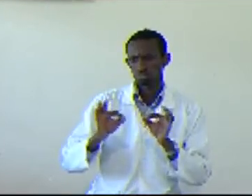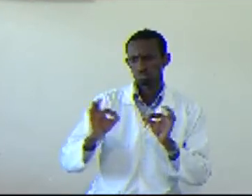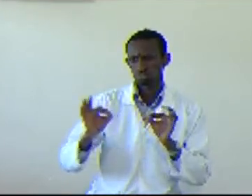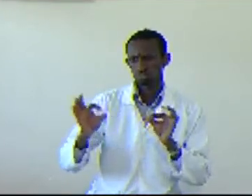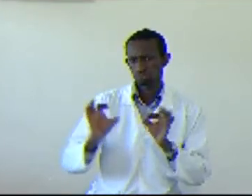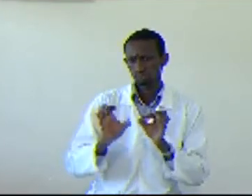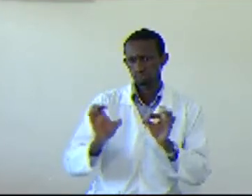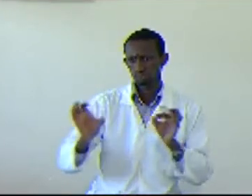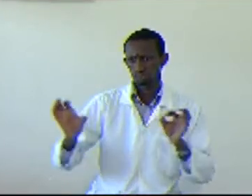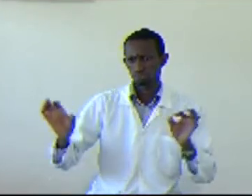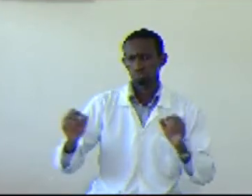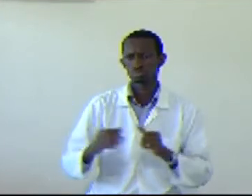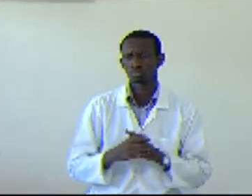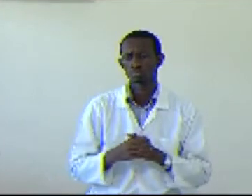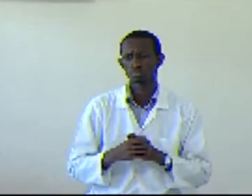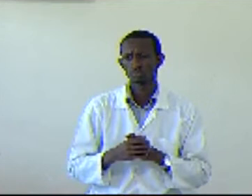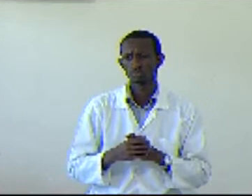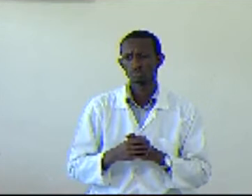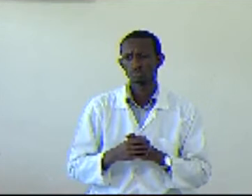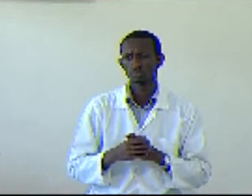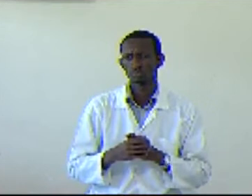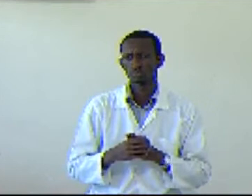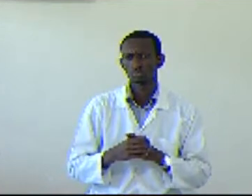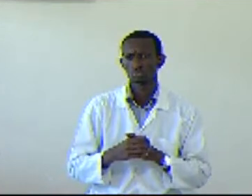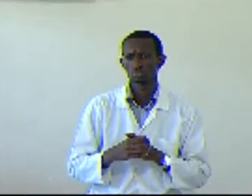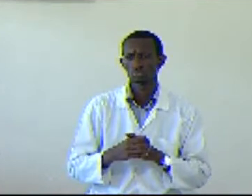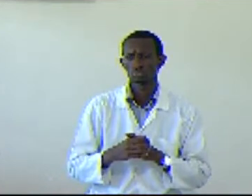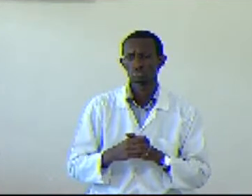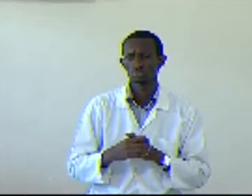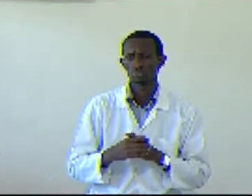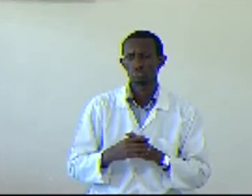the length at a variance